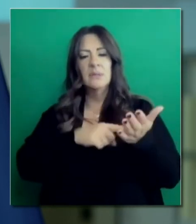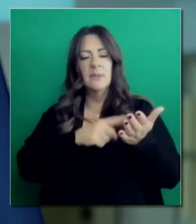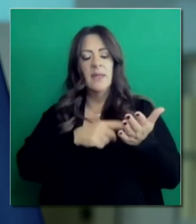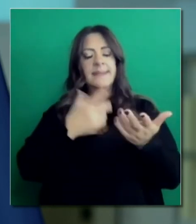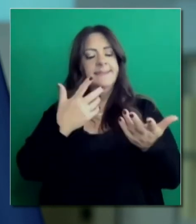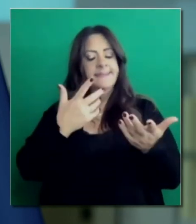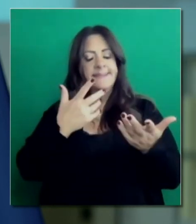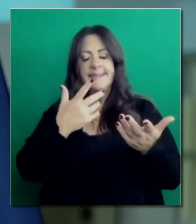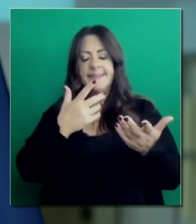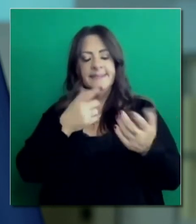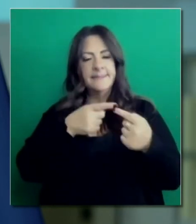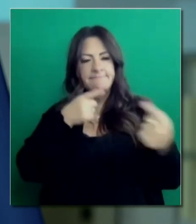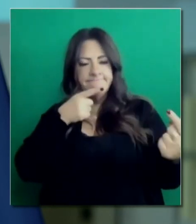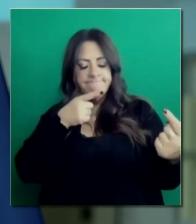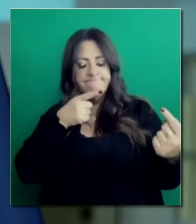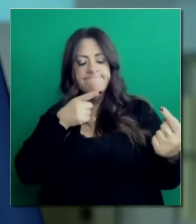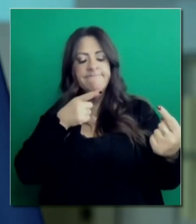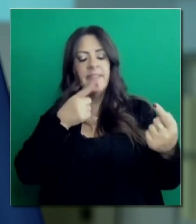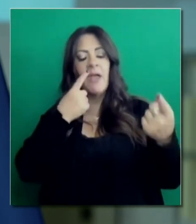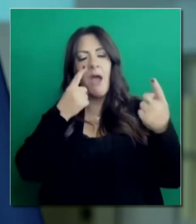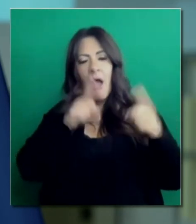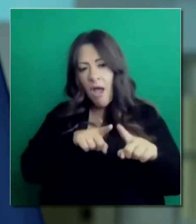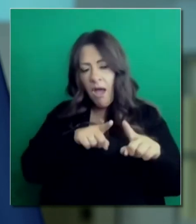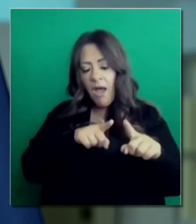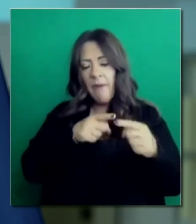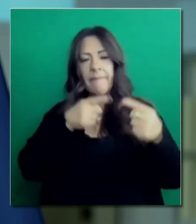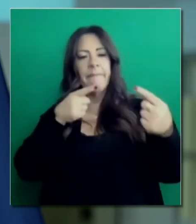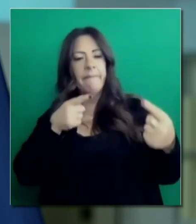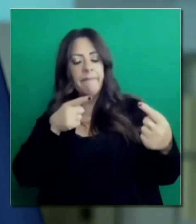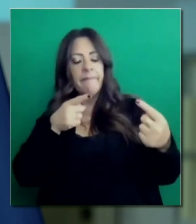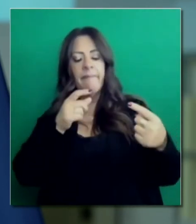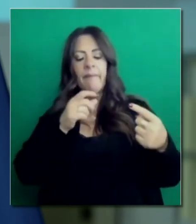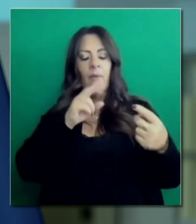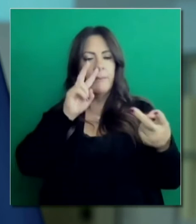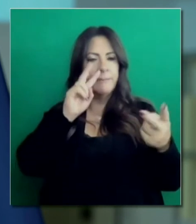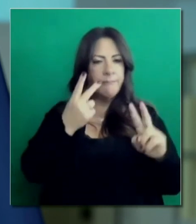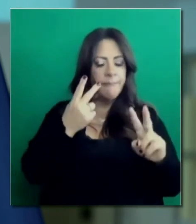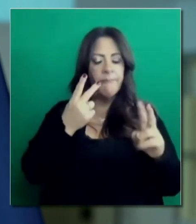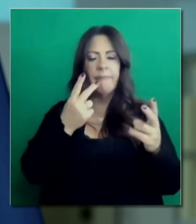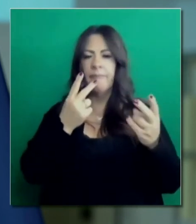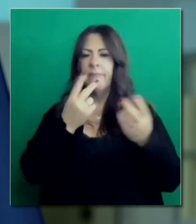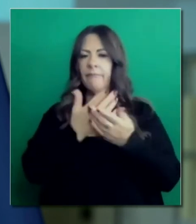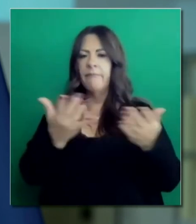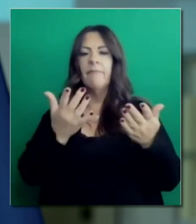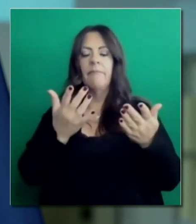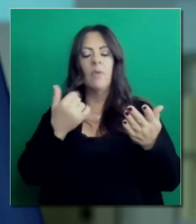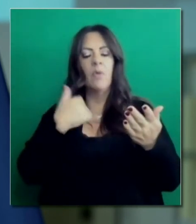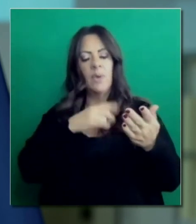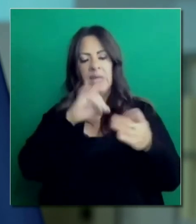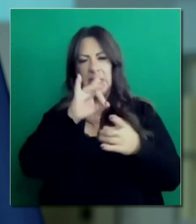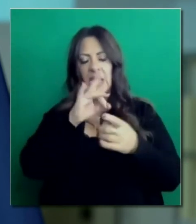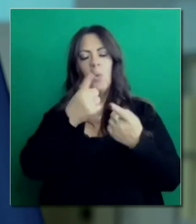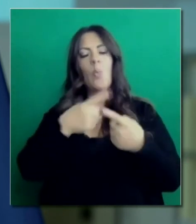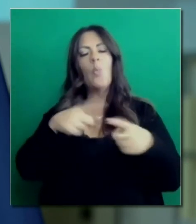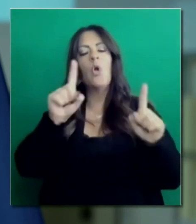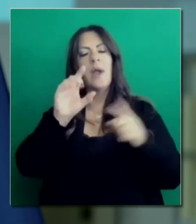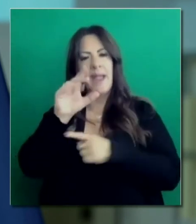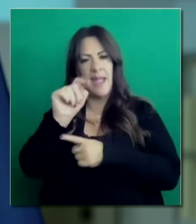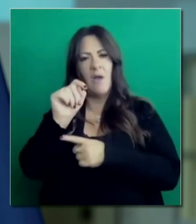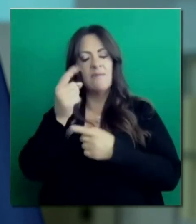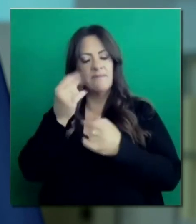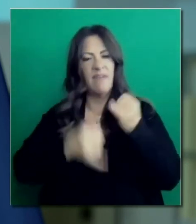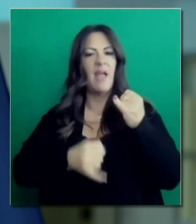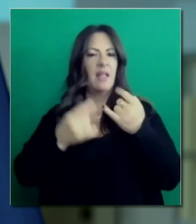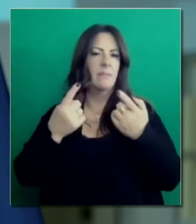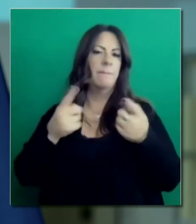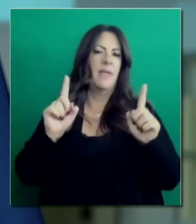worked through all those differences as part of the give and take of the collective bargaining process, setting that table, literally, figuratively, and we were able to